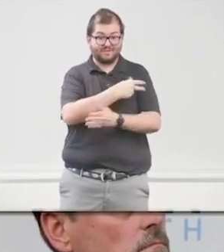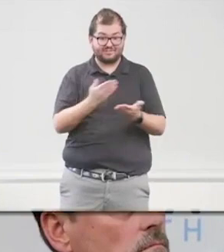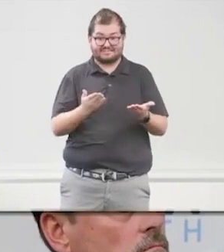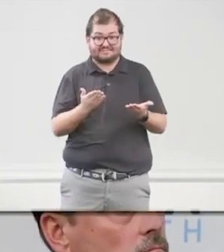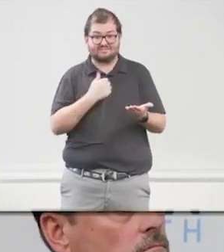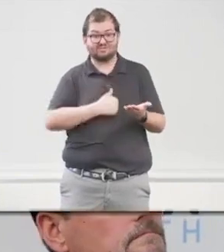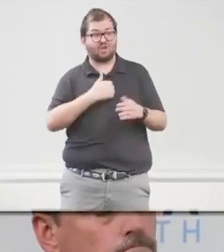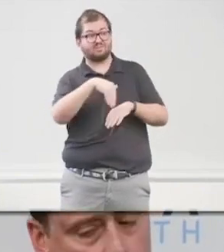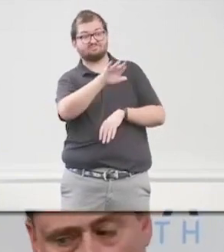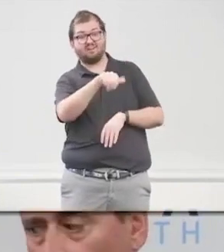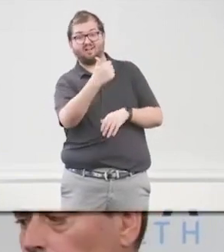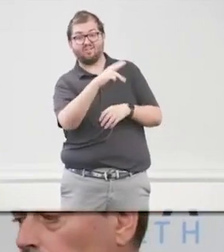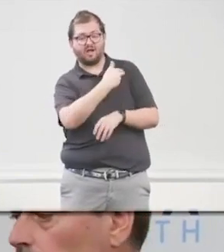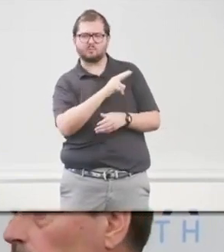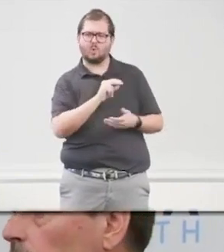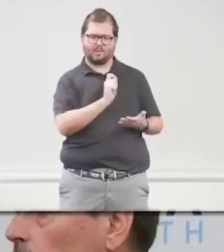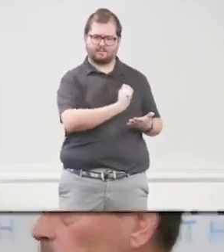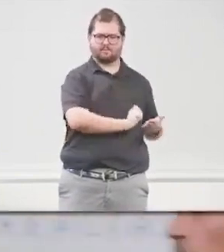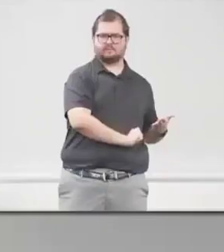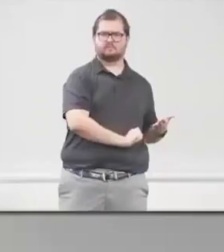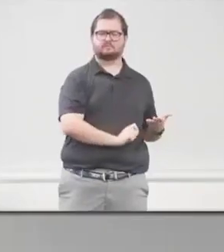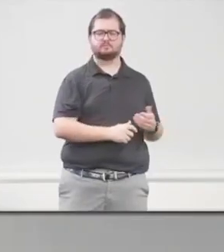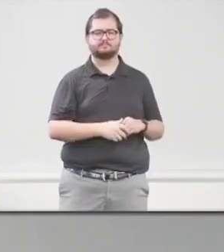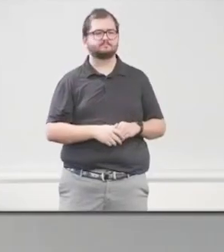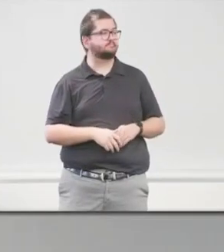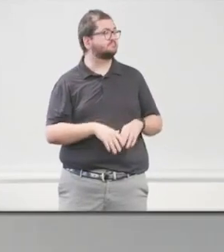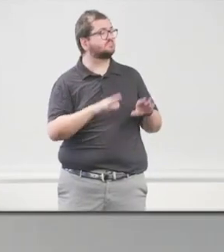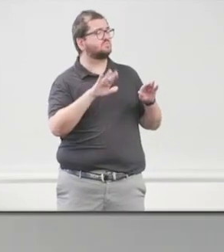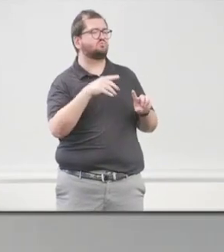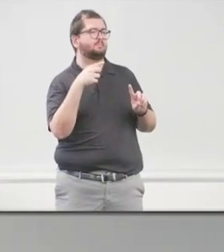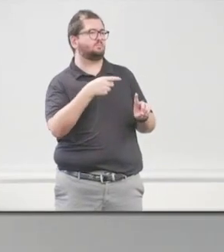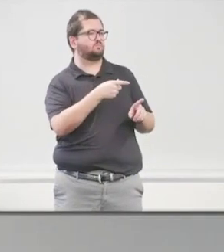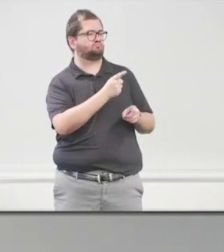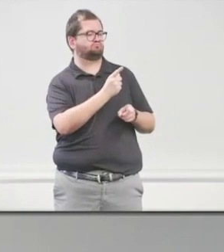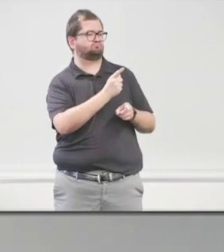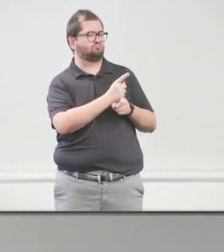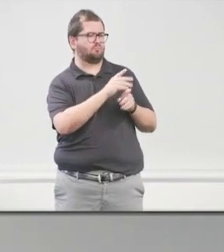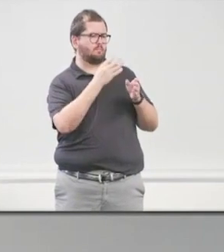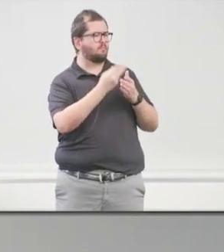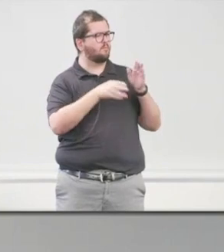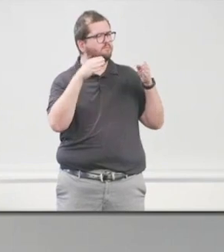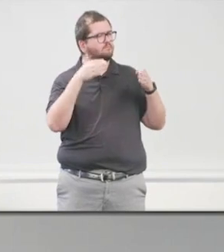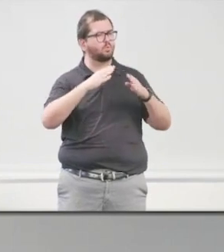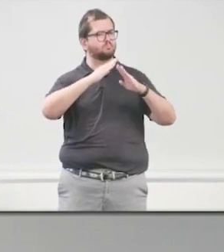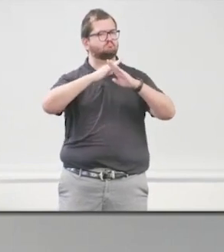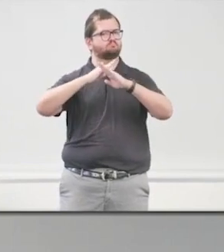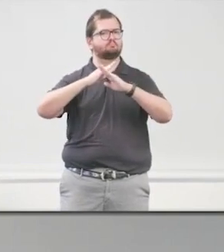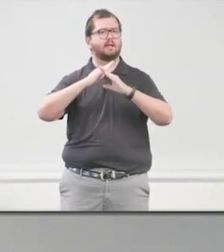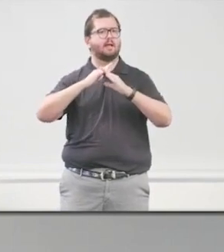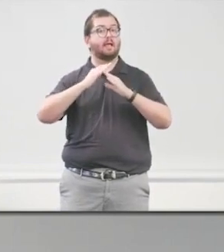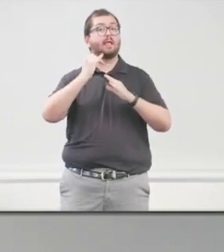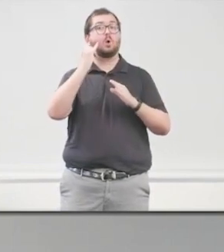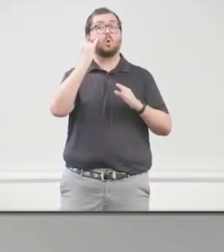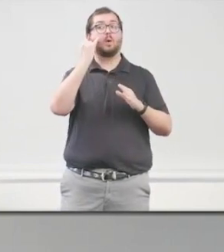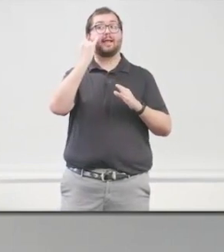very important. So really great point. Both of you guys are focused on the defensive capabilities of trying to prevent bad stuff from happening.